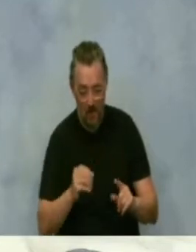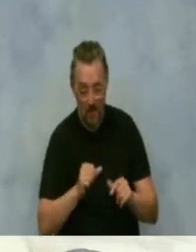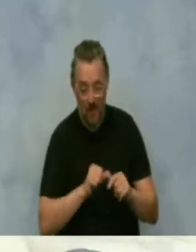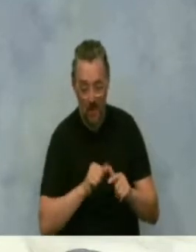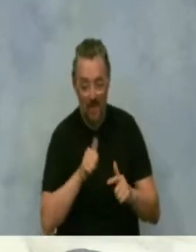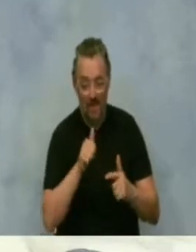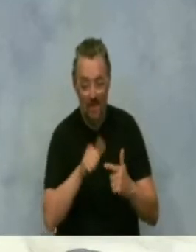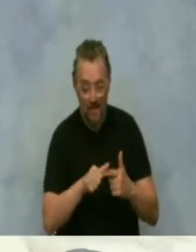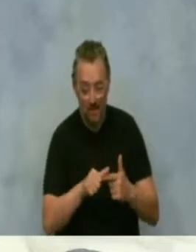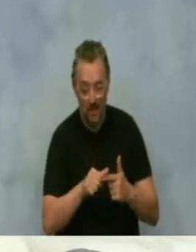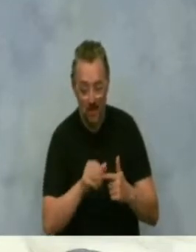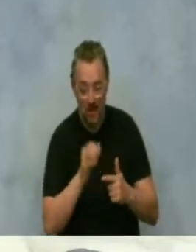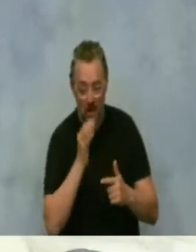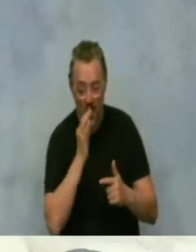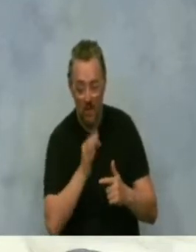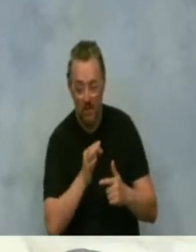for